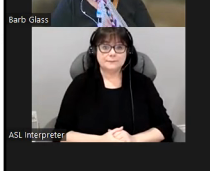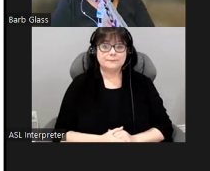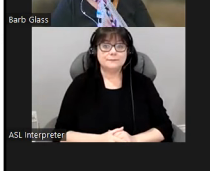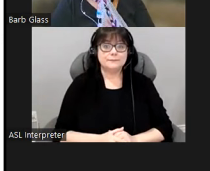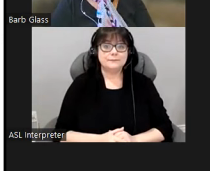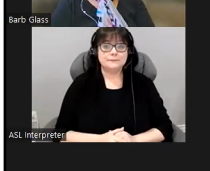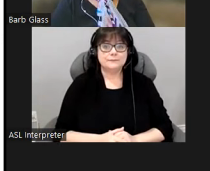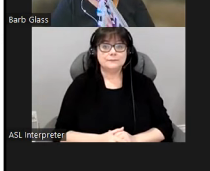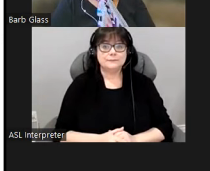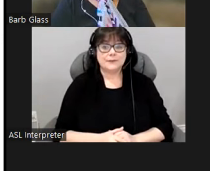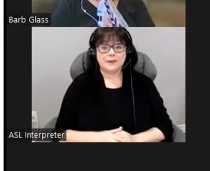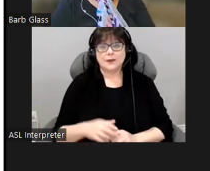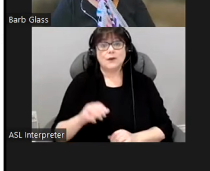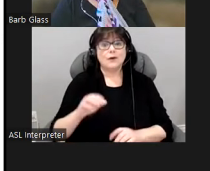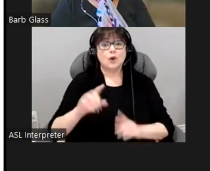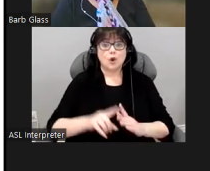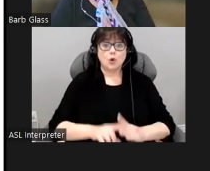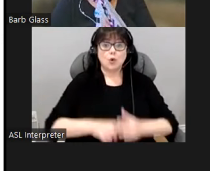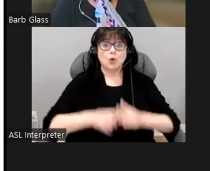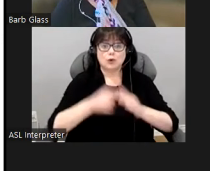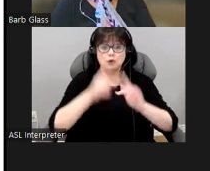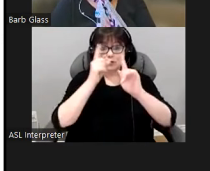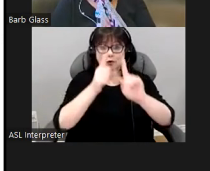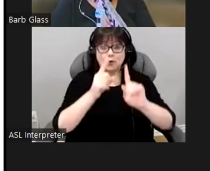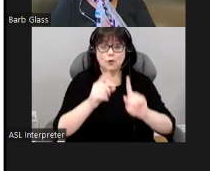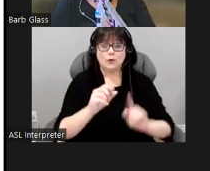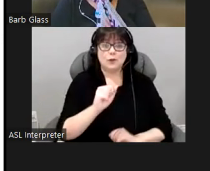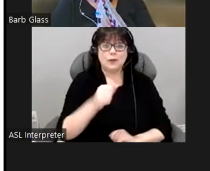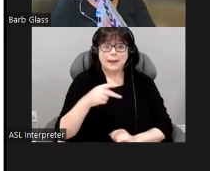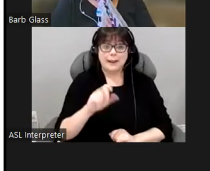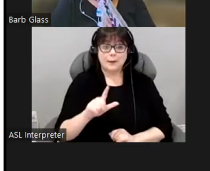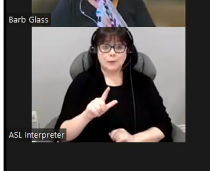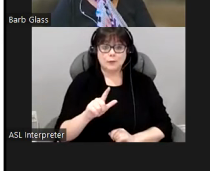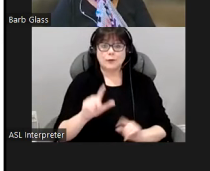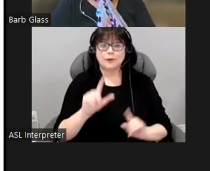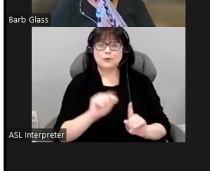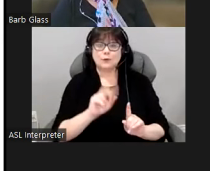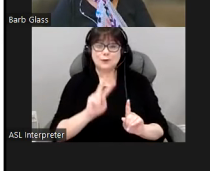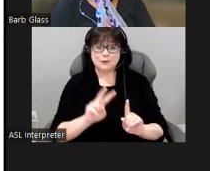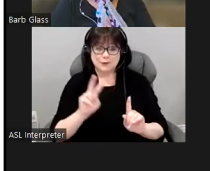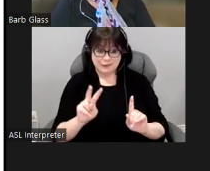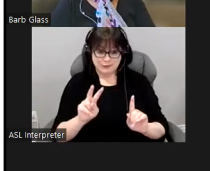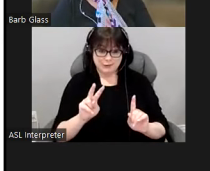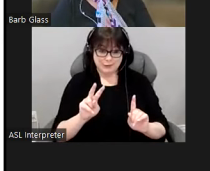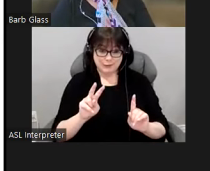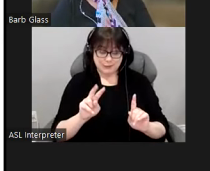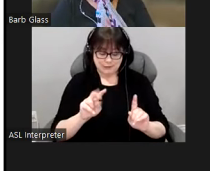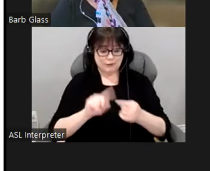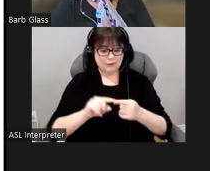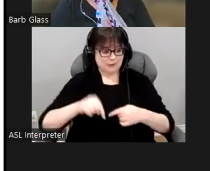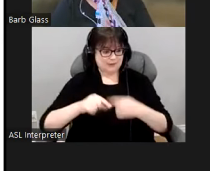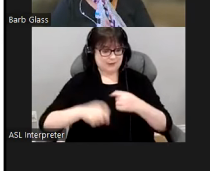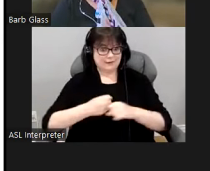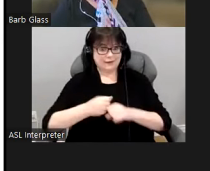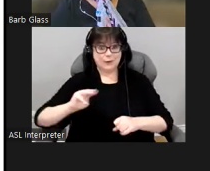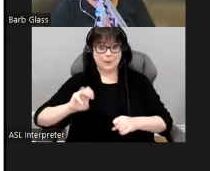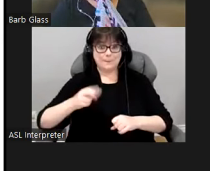2022 and now March of 2023 had to be condensed into about 5 months.